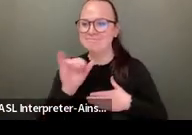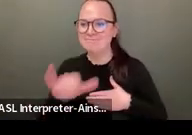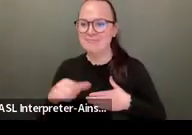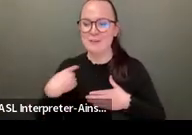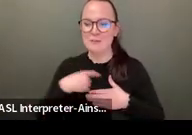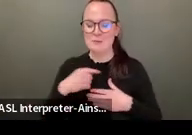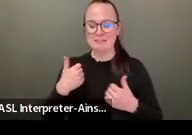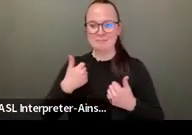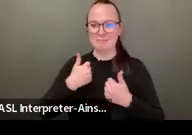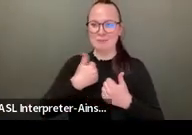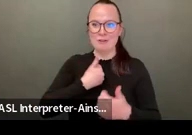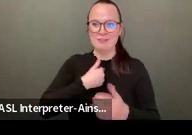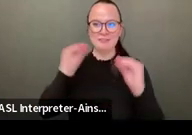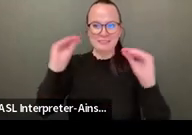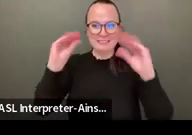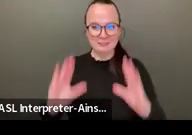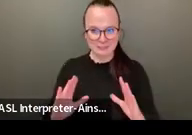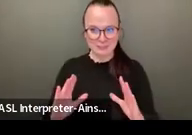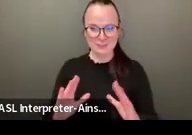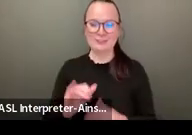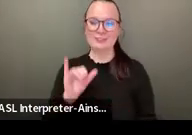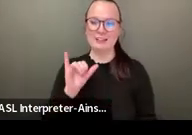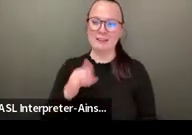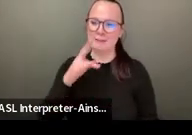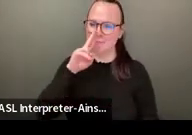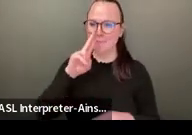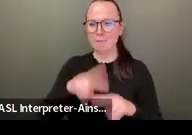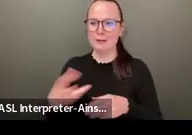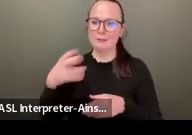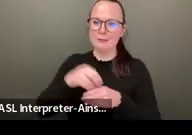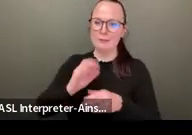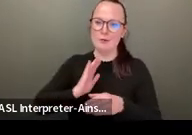teachers, you know, it's kind of a fun part of our job. So